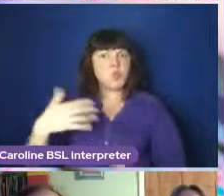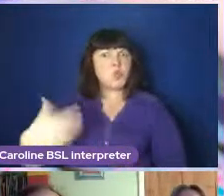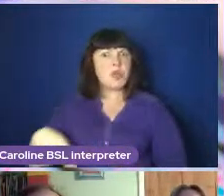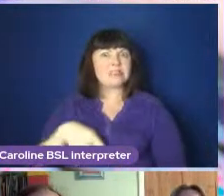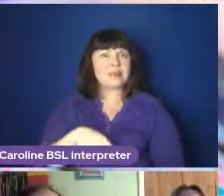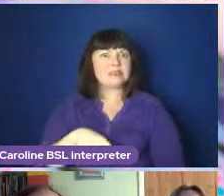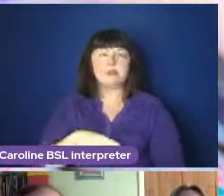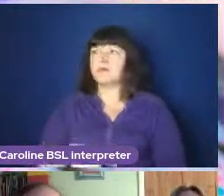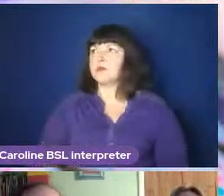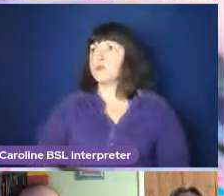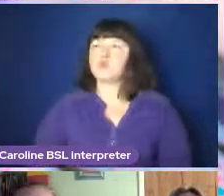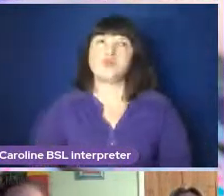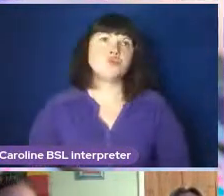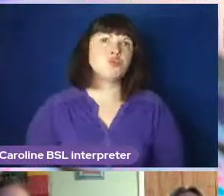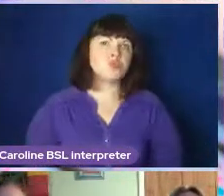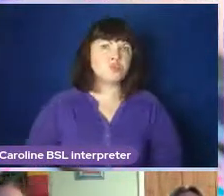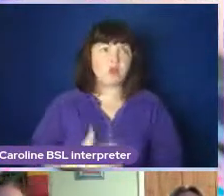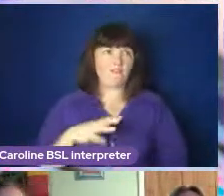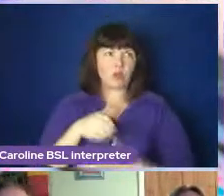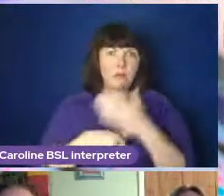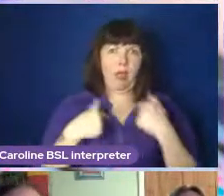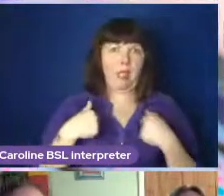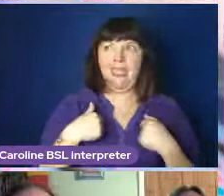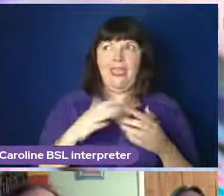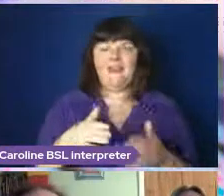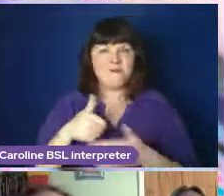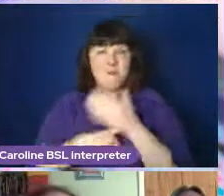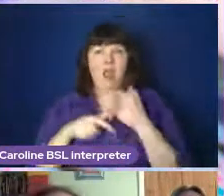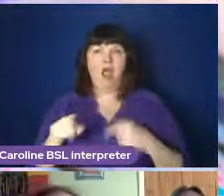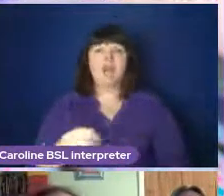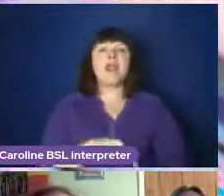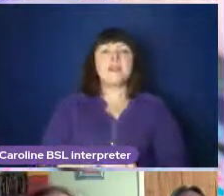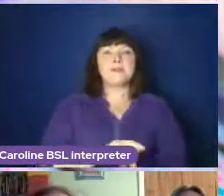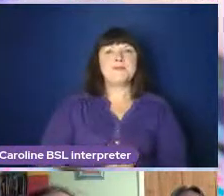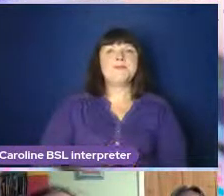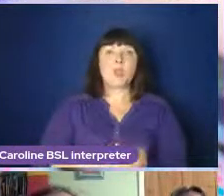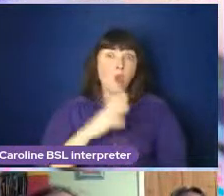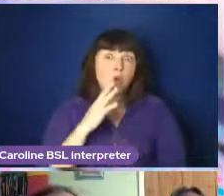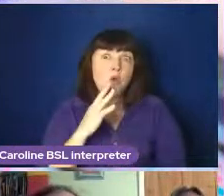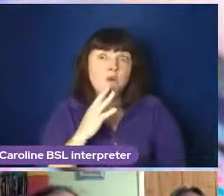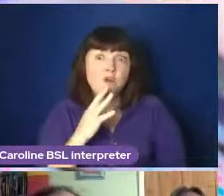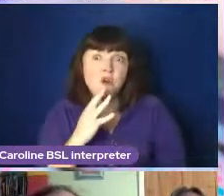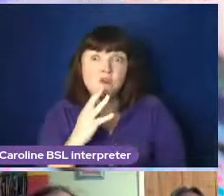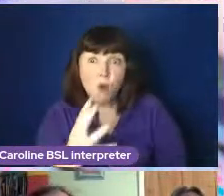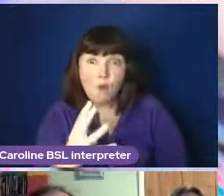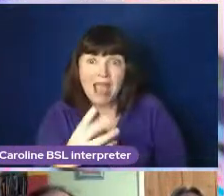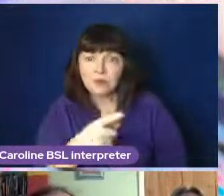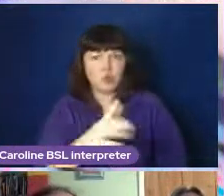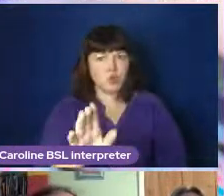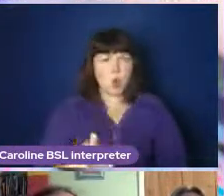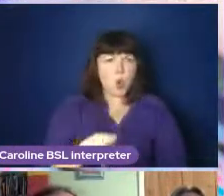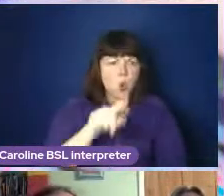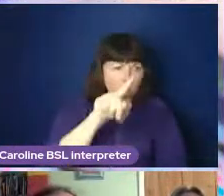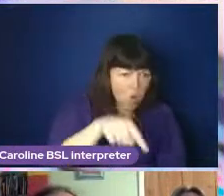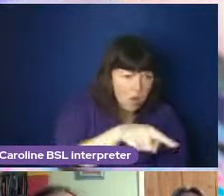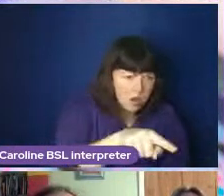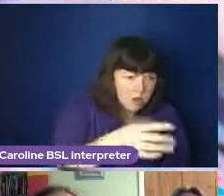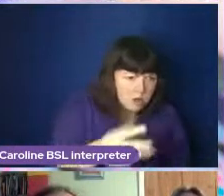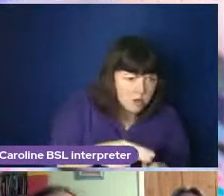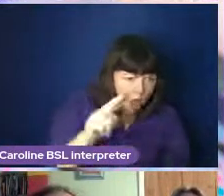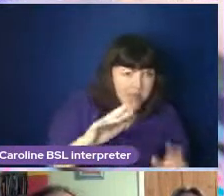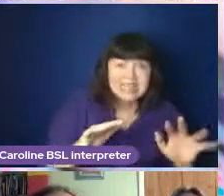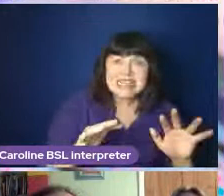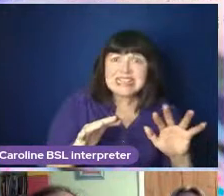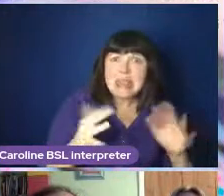pair. Guess how much they were? £4, you say? No, not £4. £10? No, not